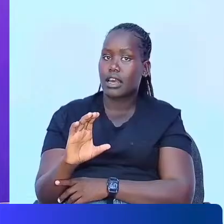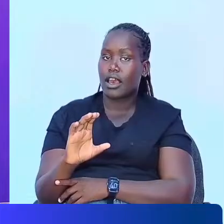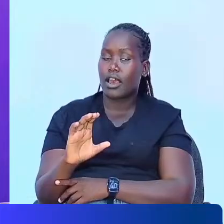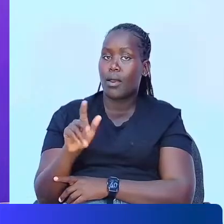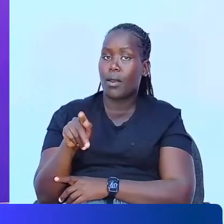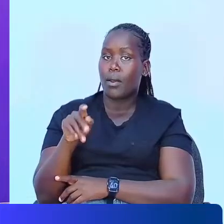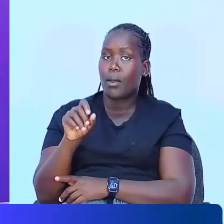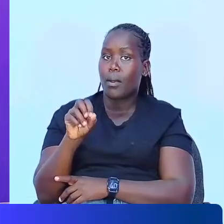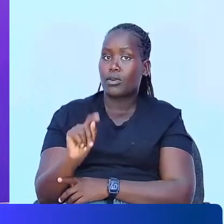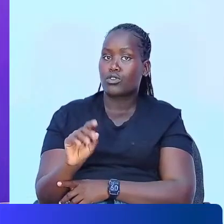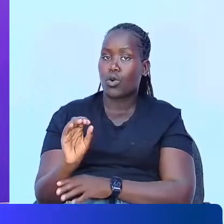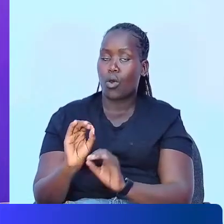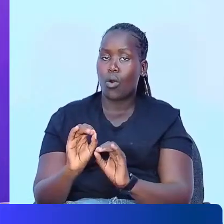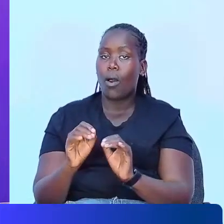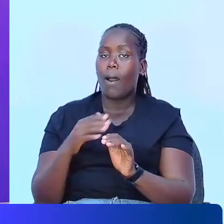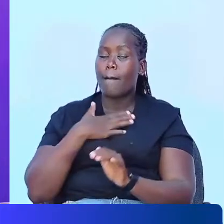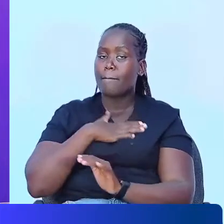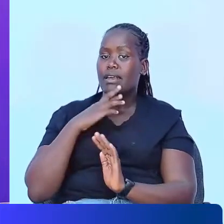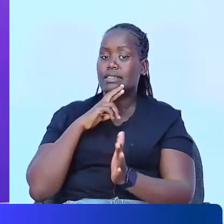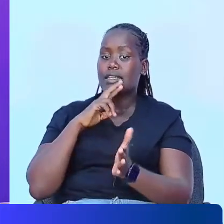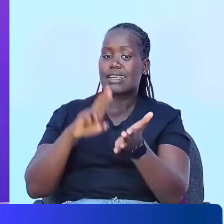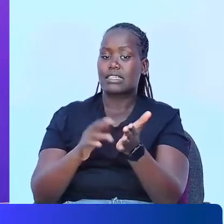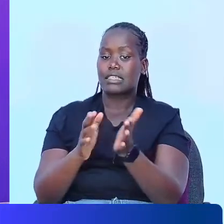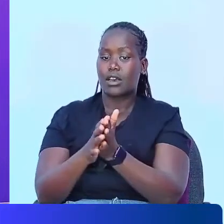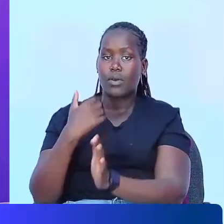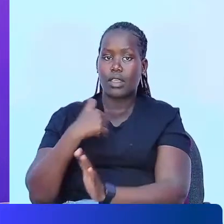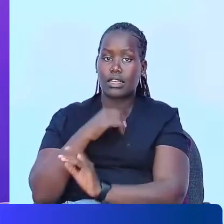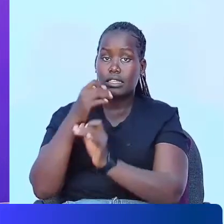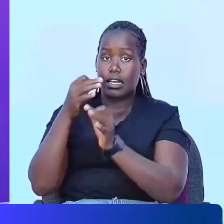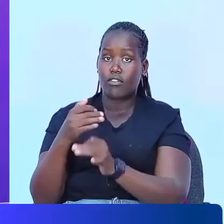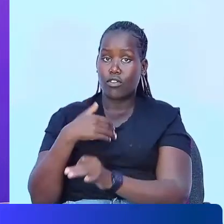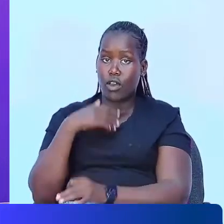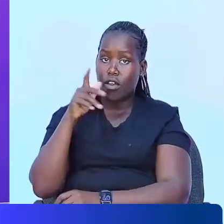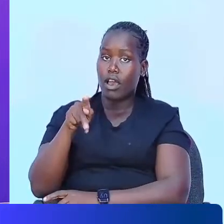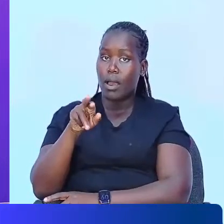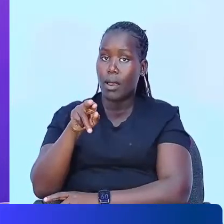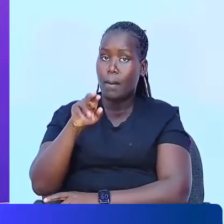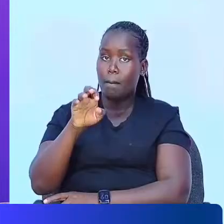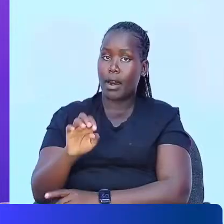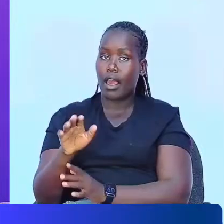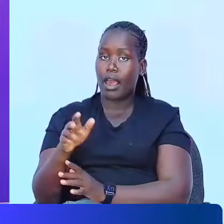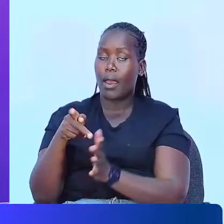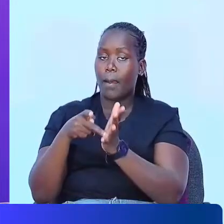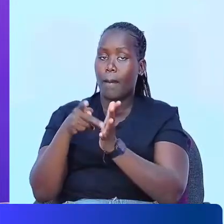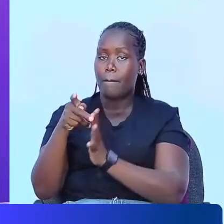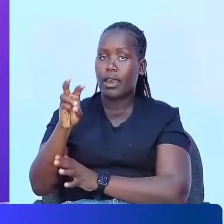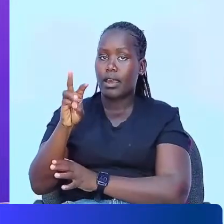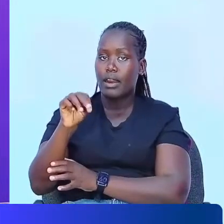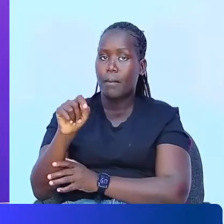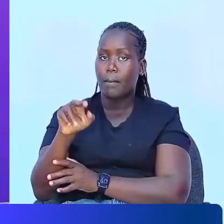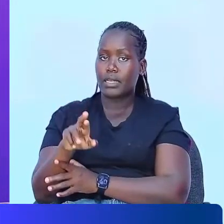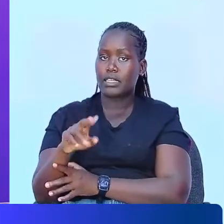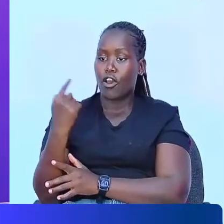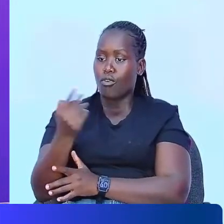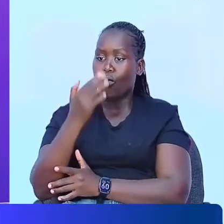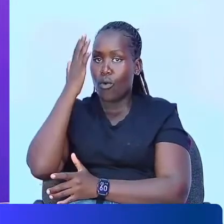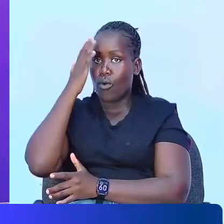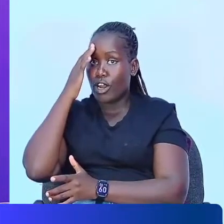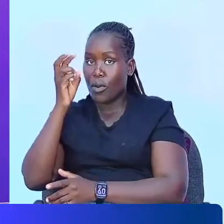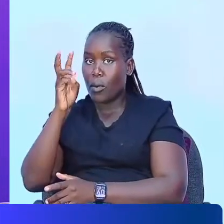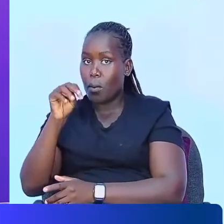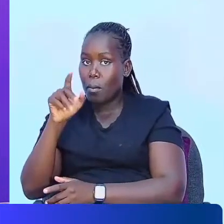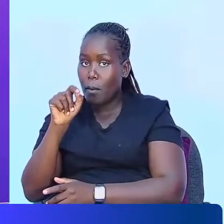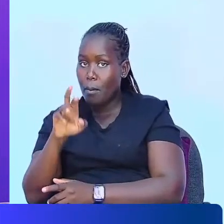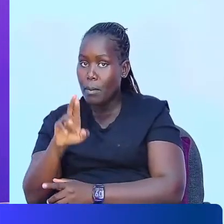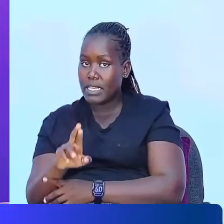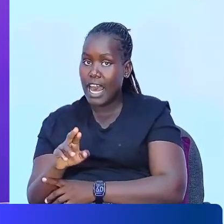us. If you have a prepaid meter, you only know your meter number because you buy token using the